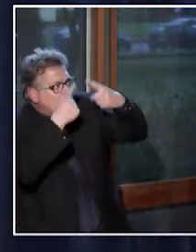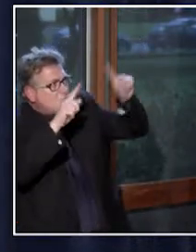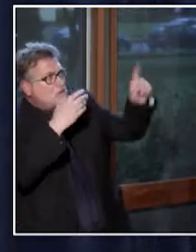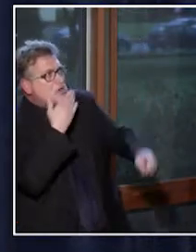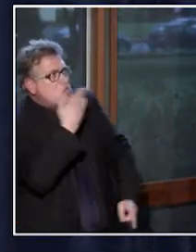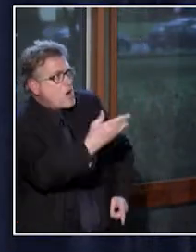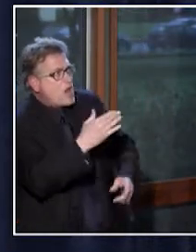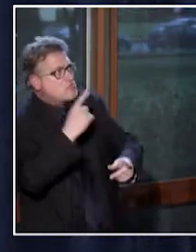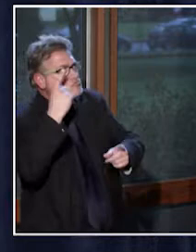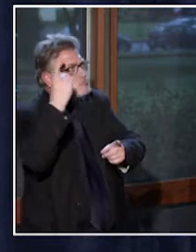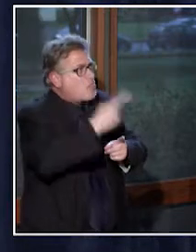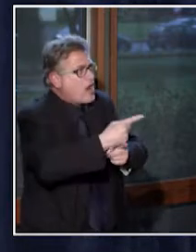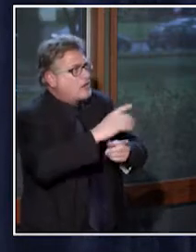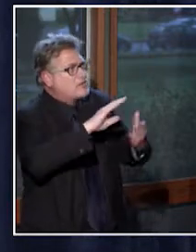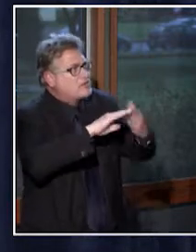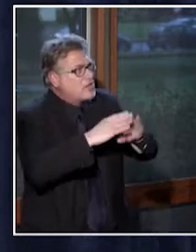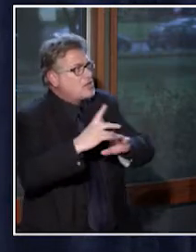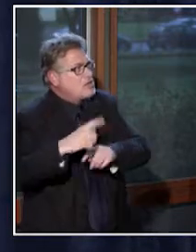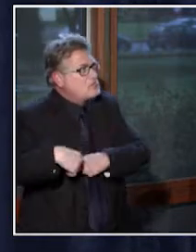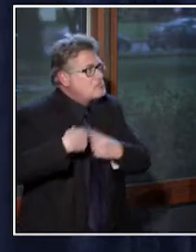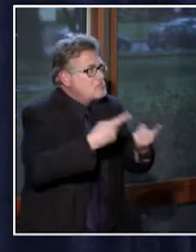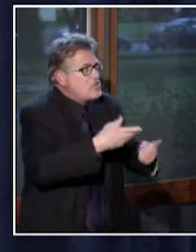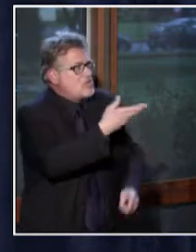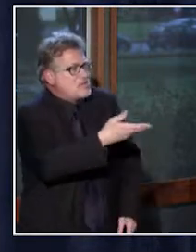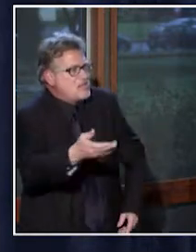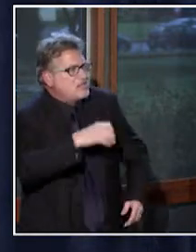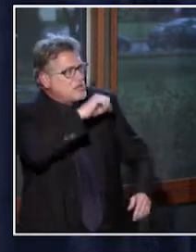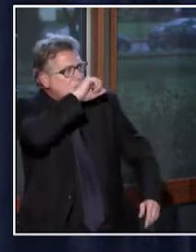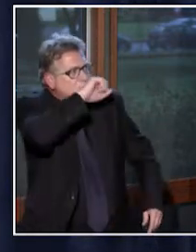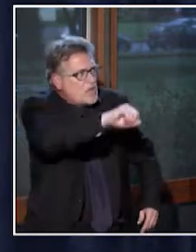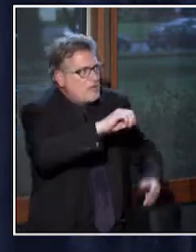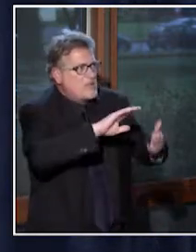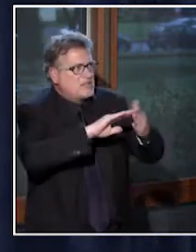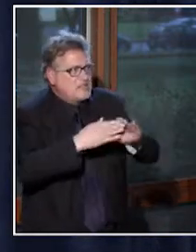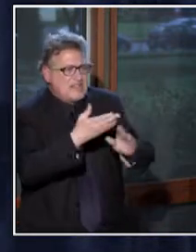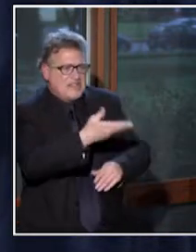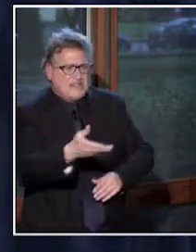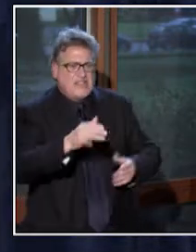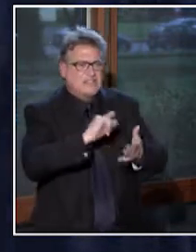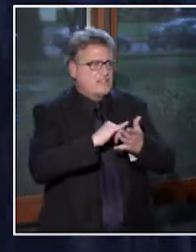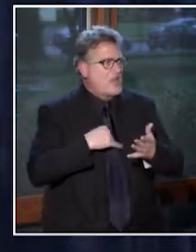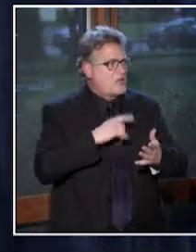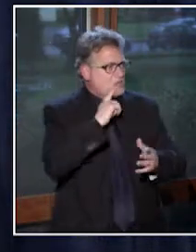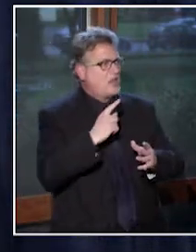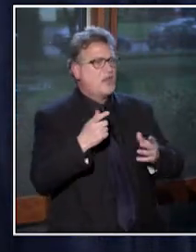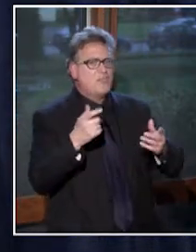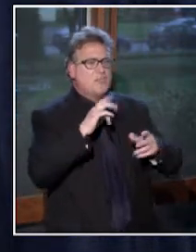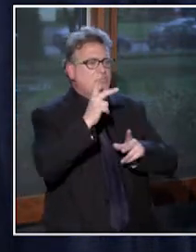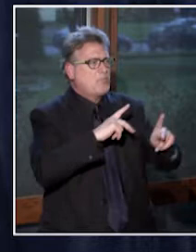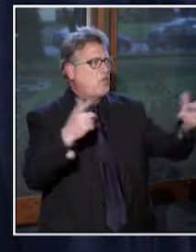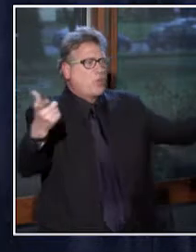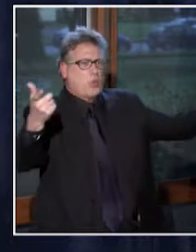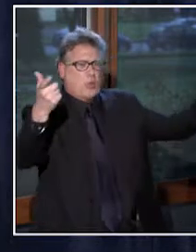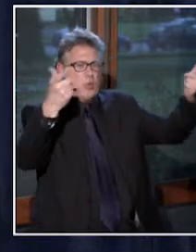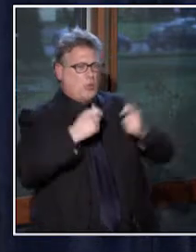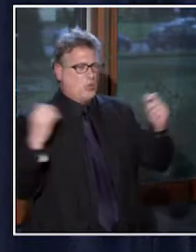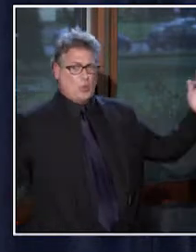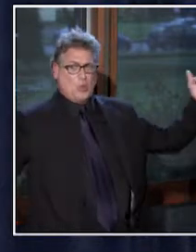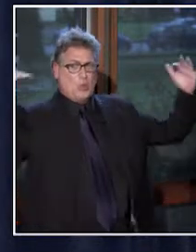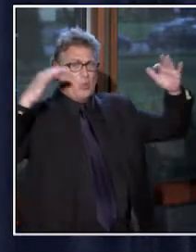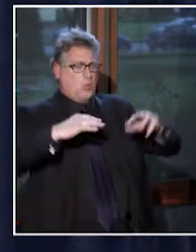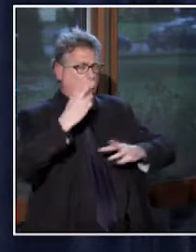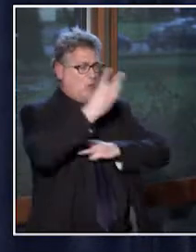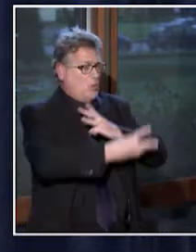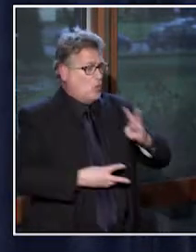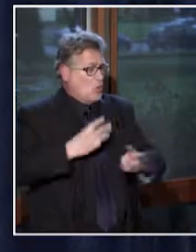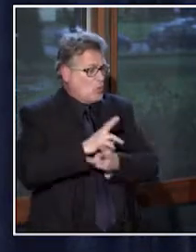working right in this city, the things that we love about the city, the things that rightly draw people from all over the world and all over